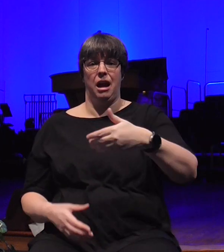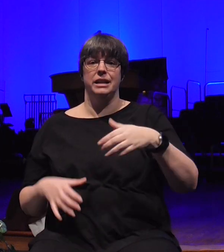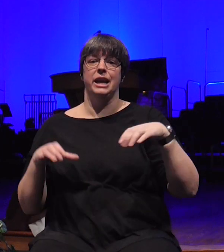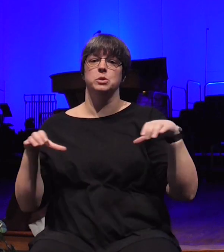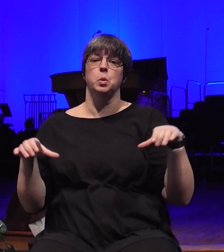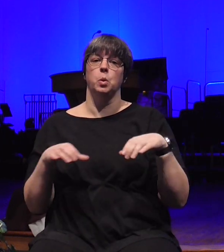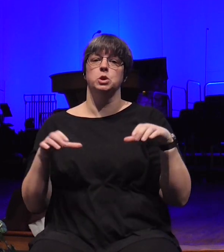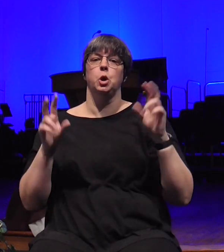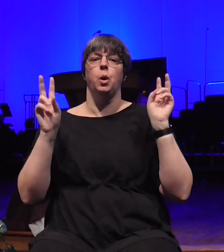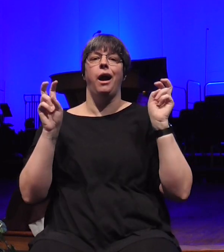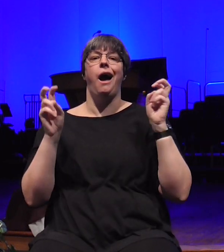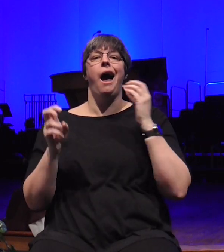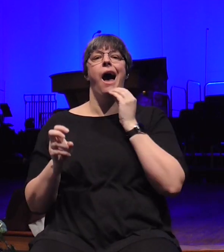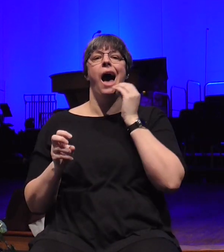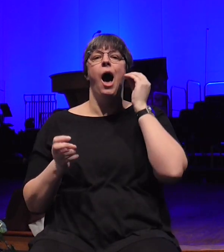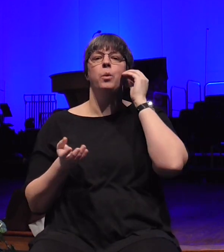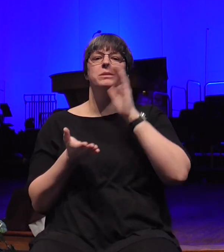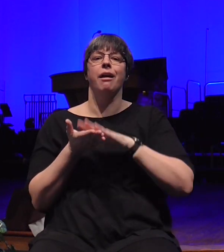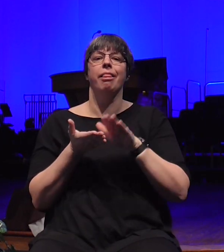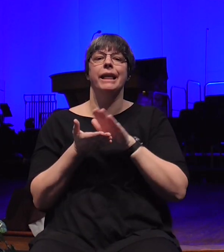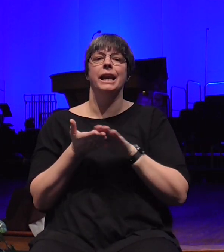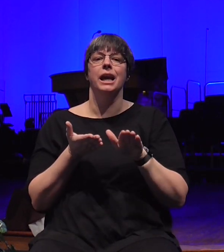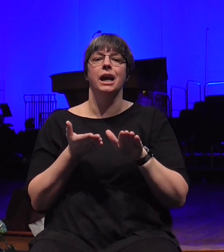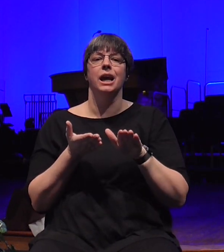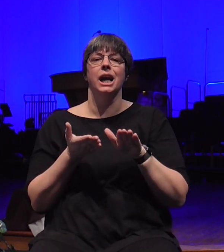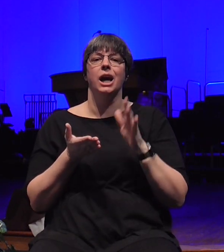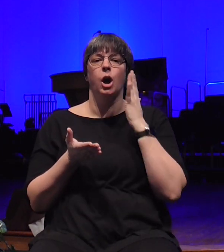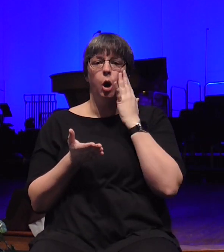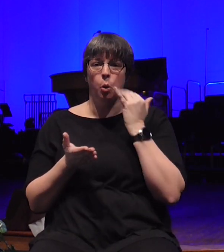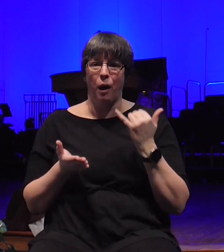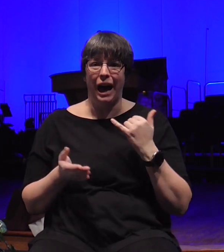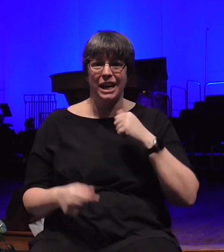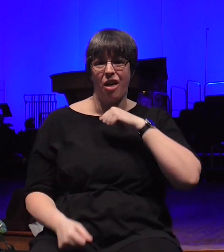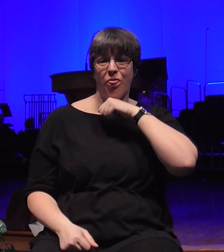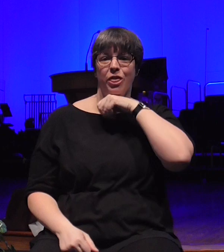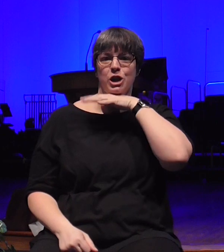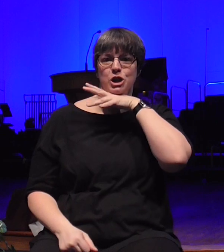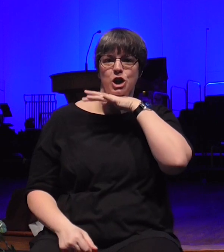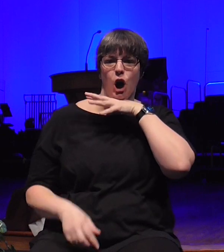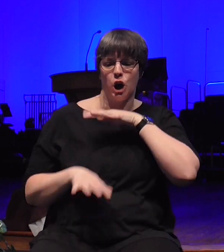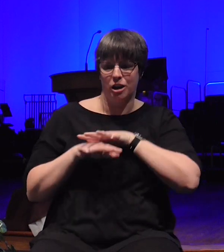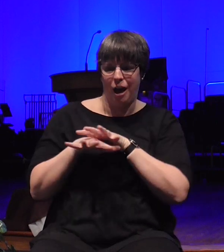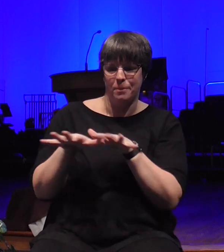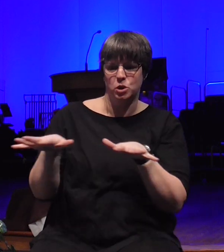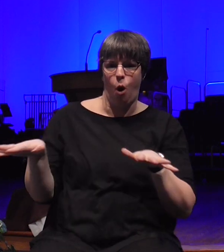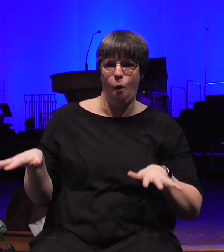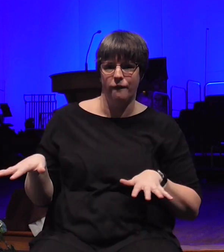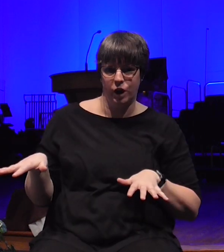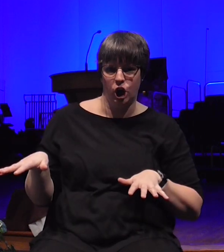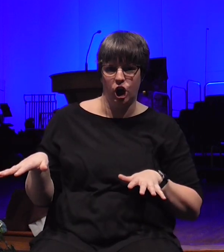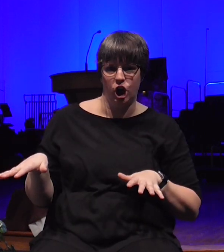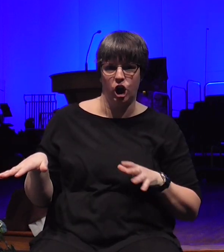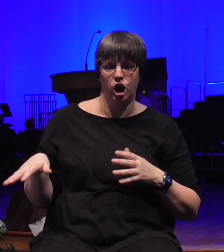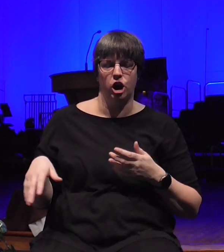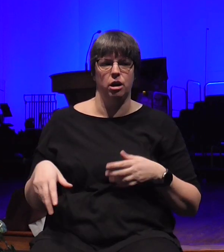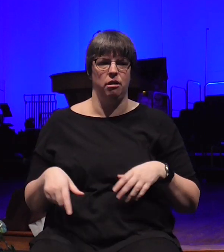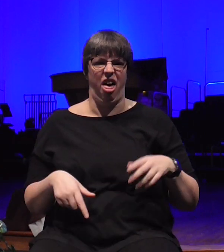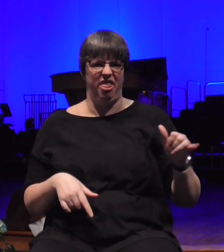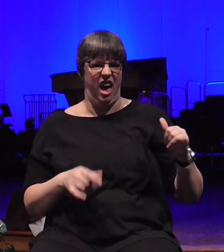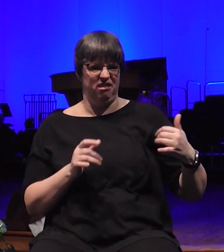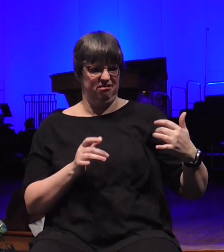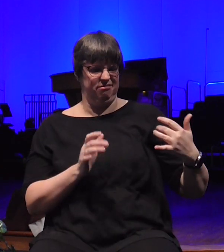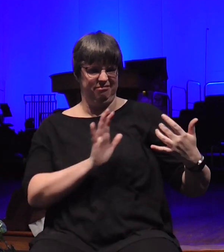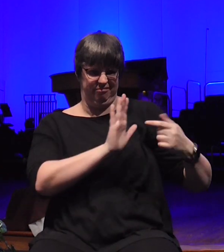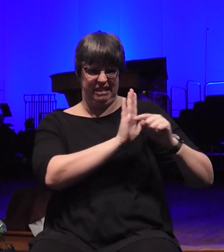Every one of us. Because the dirt creeps in, the grime, the drudge and the sludge of life creeps